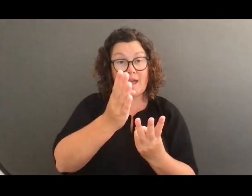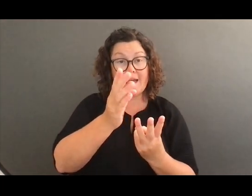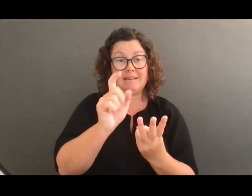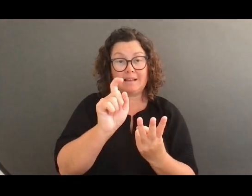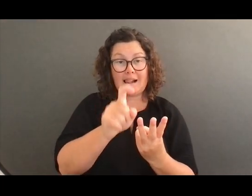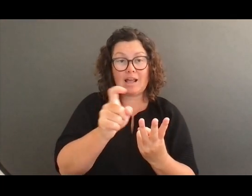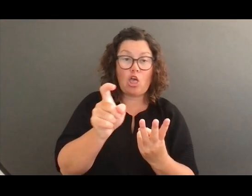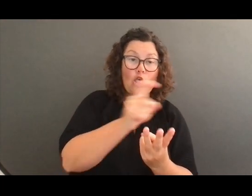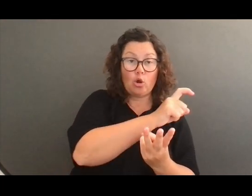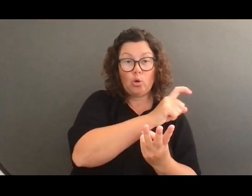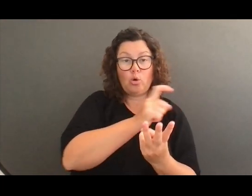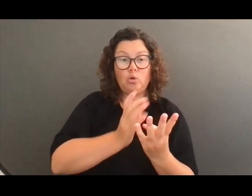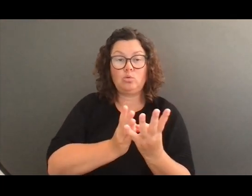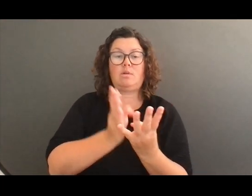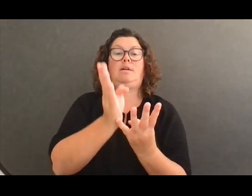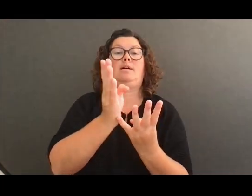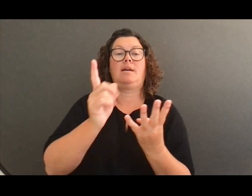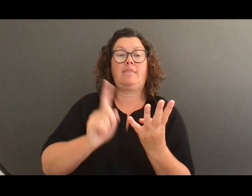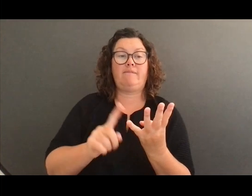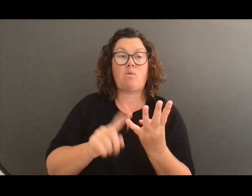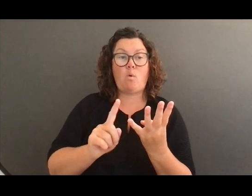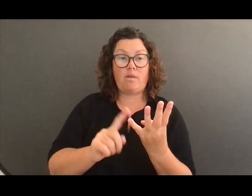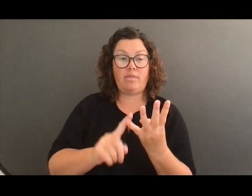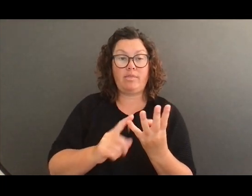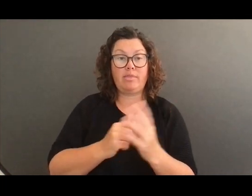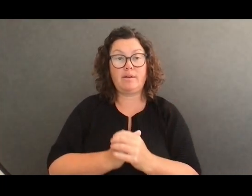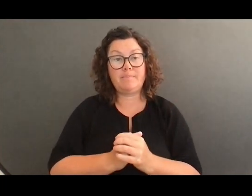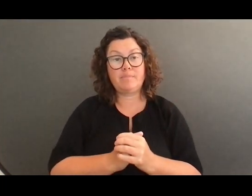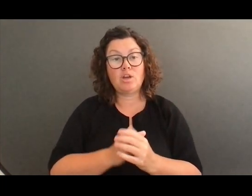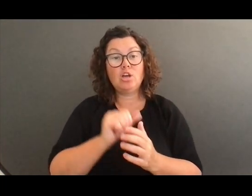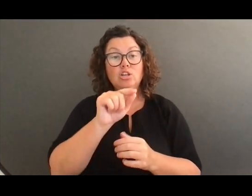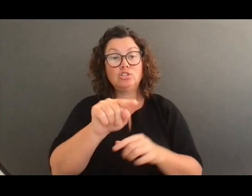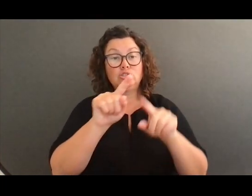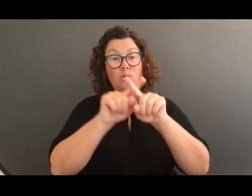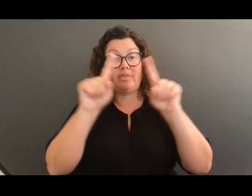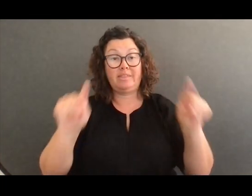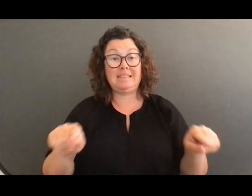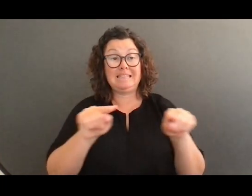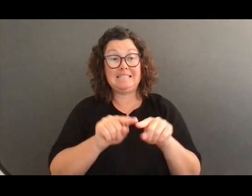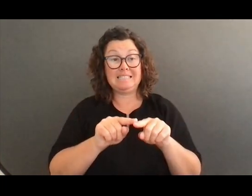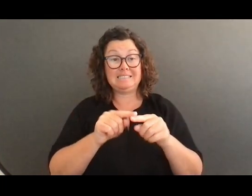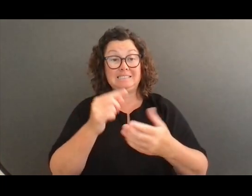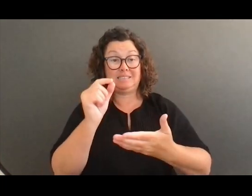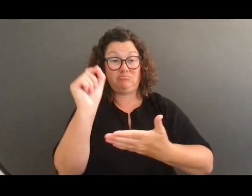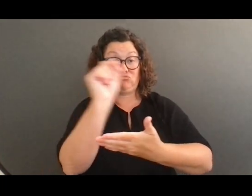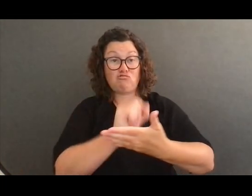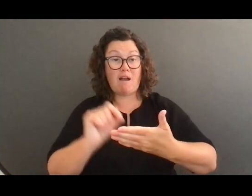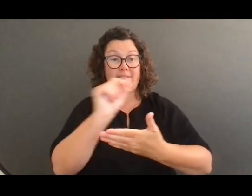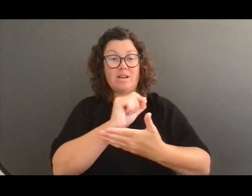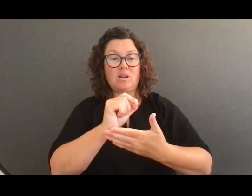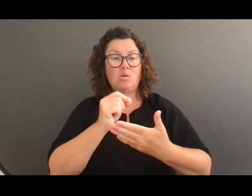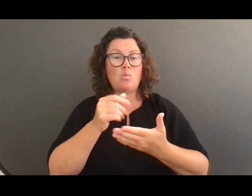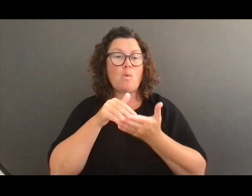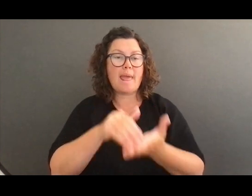an infographic to help teachers see this more explicitly. It can be downloaded from the